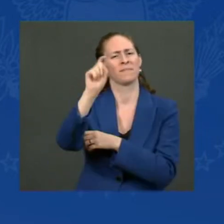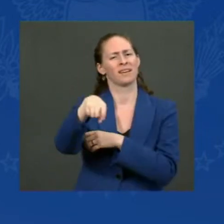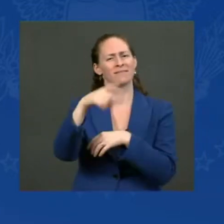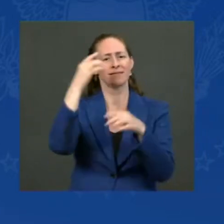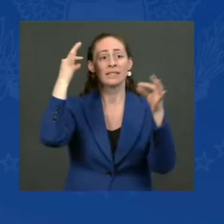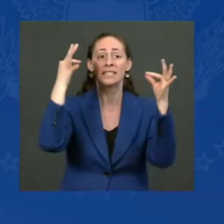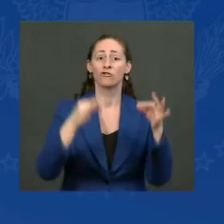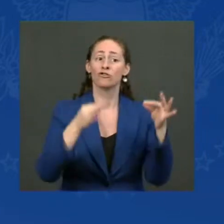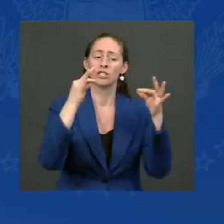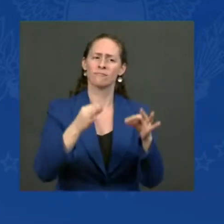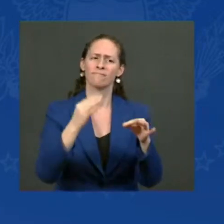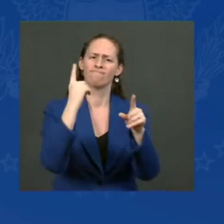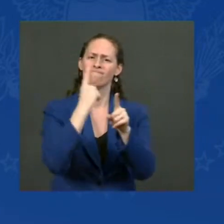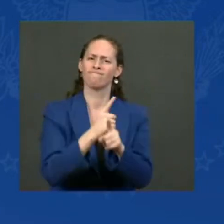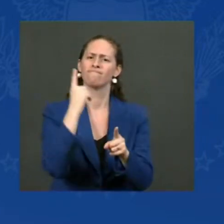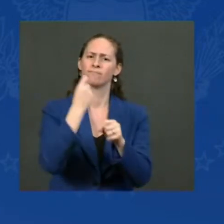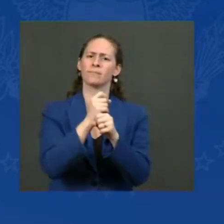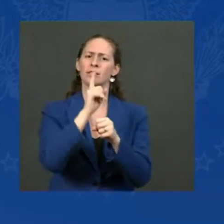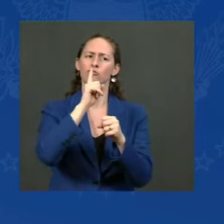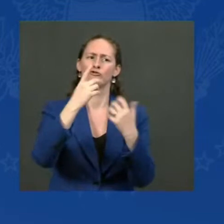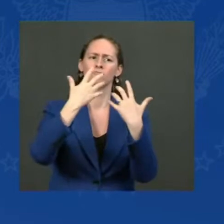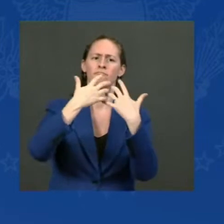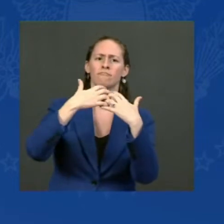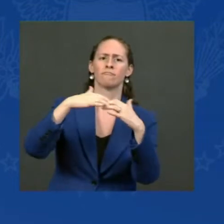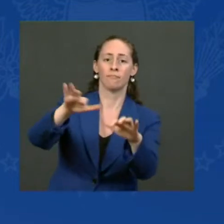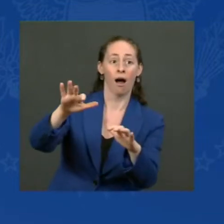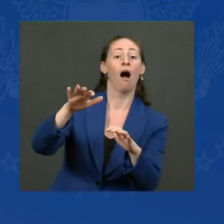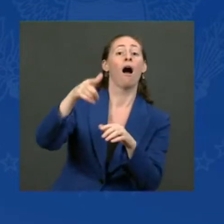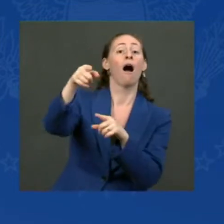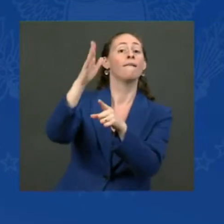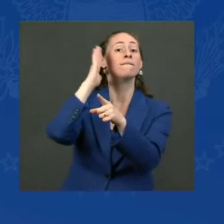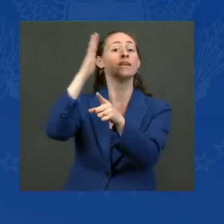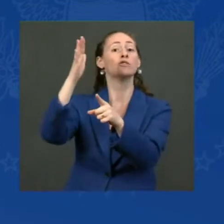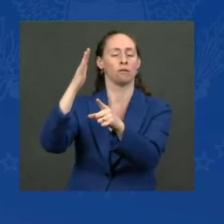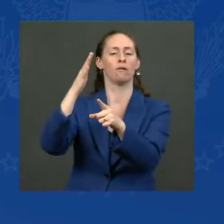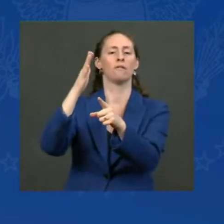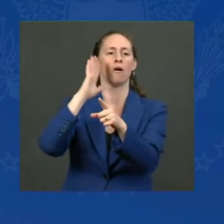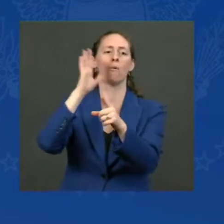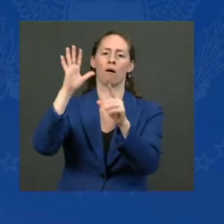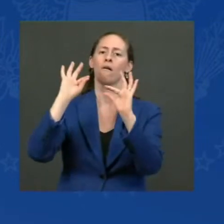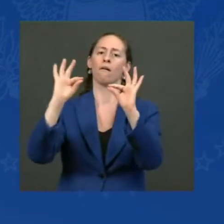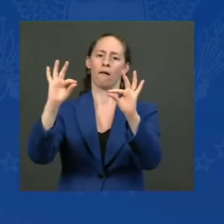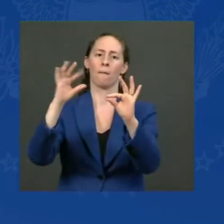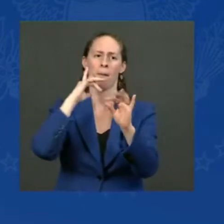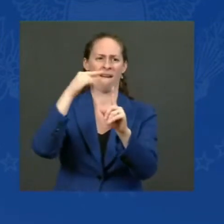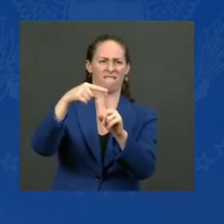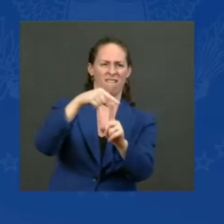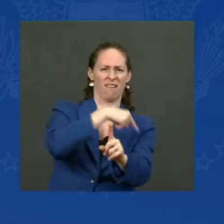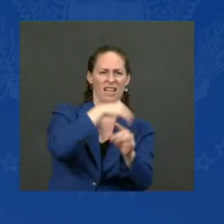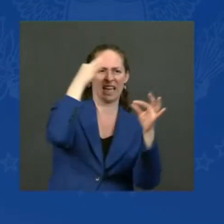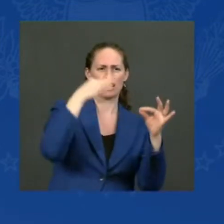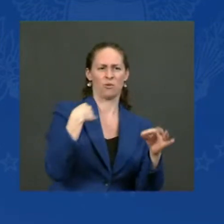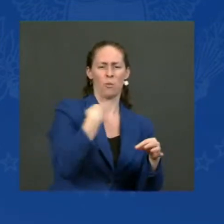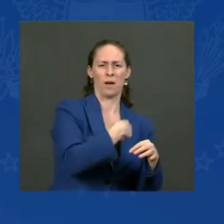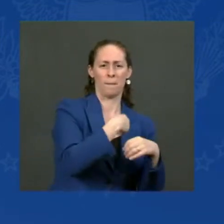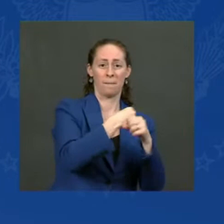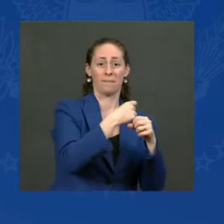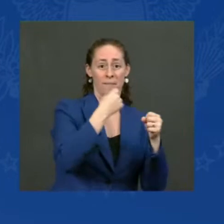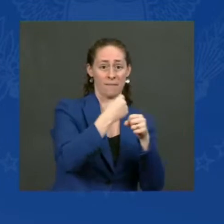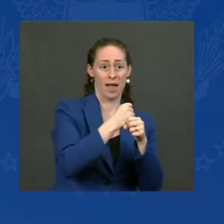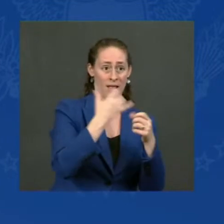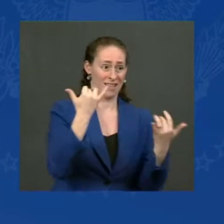futures. As a global community, we're challenged by urgent and looming crises, wherein lie